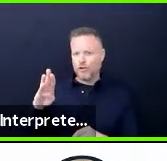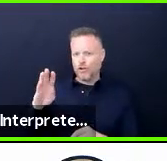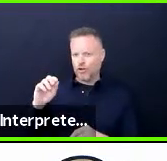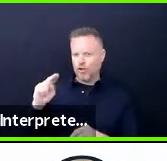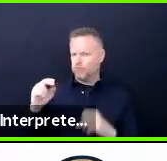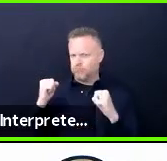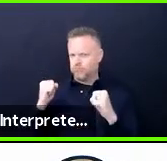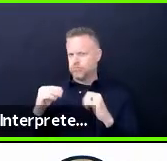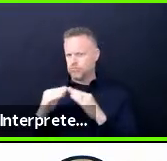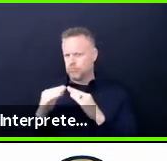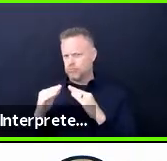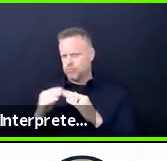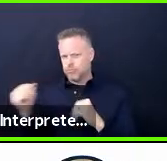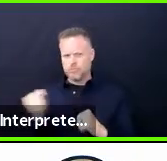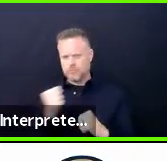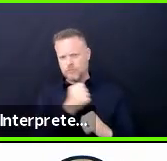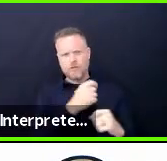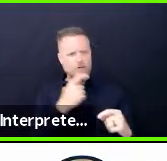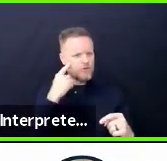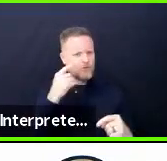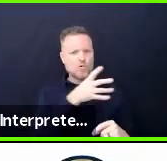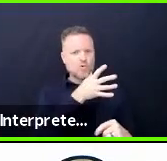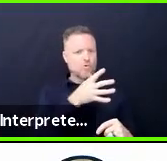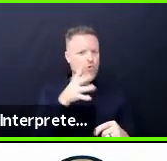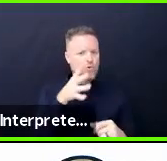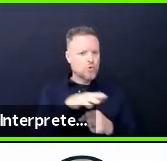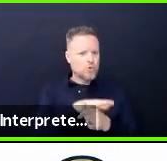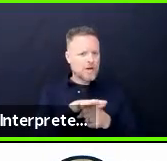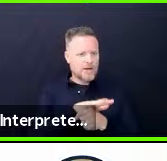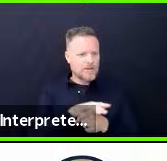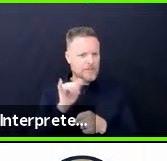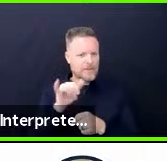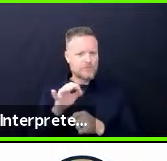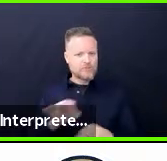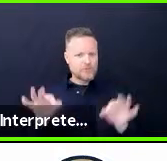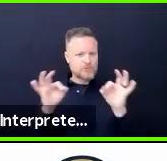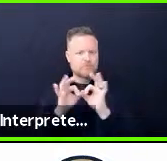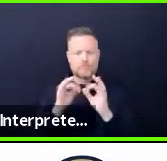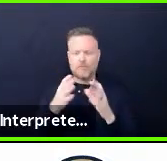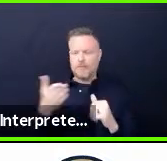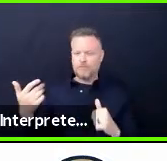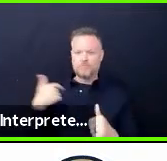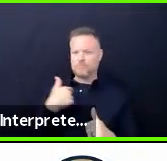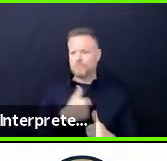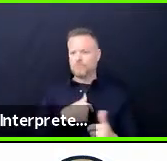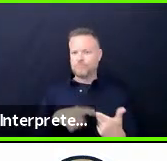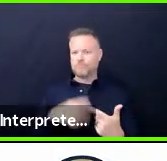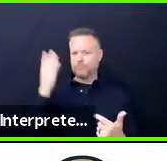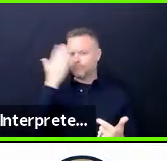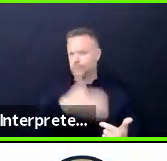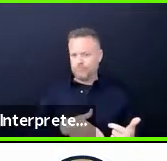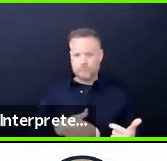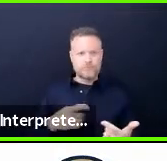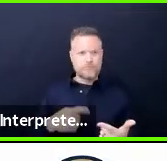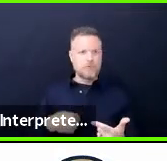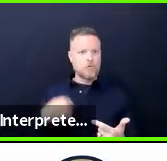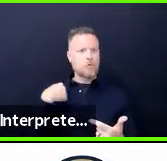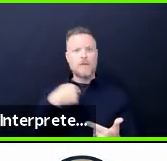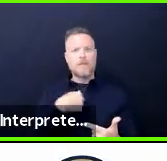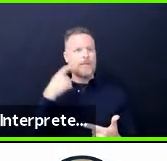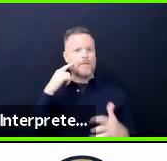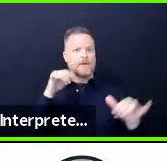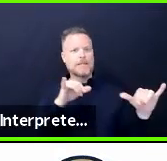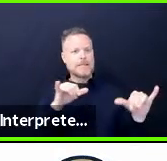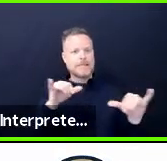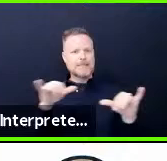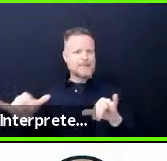to a more rural area, I think are really critical aspects that some of us are just think, well, you just transfer it over and it's the same thing, and it's not.